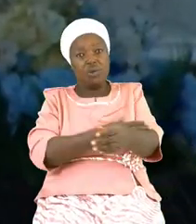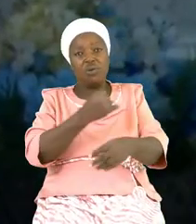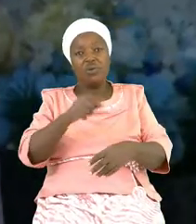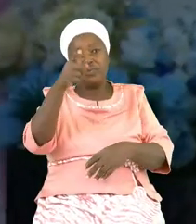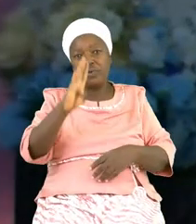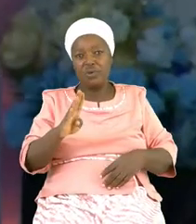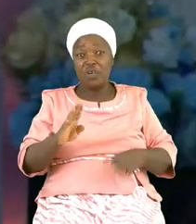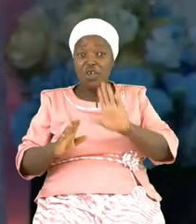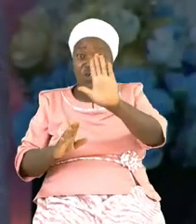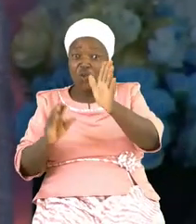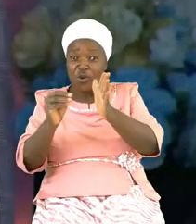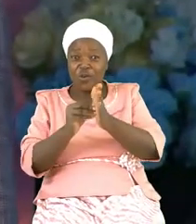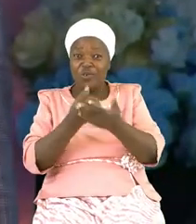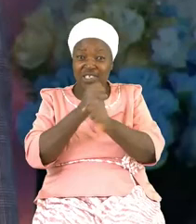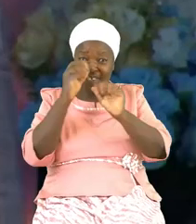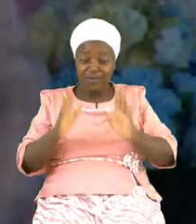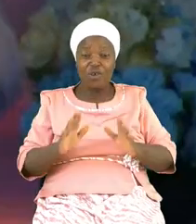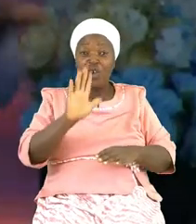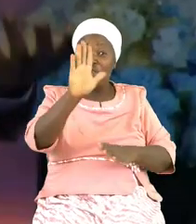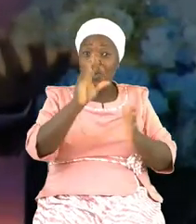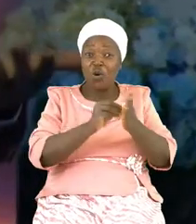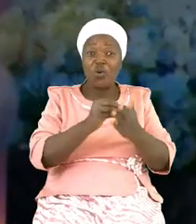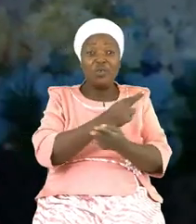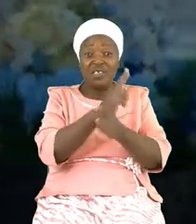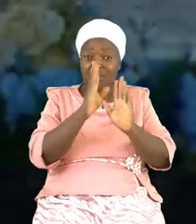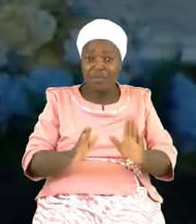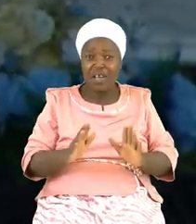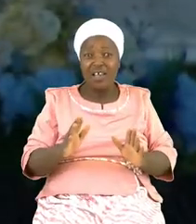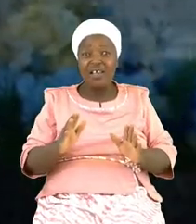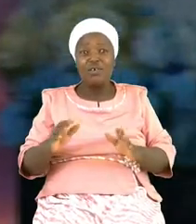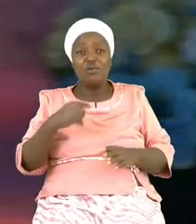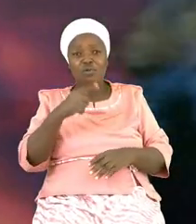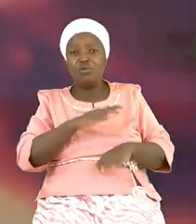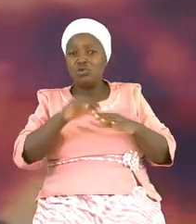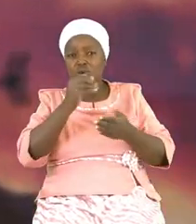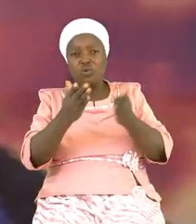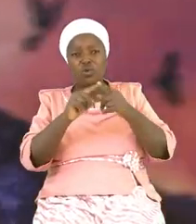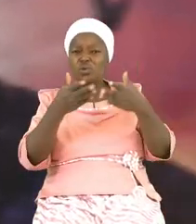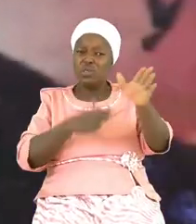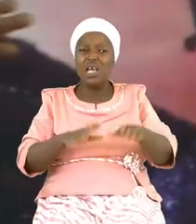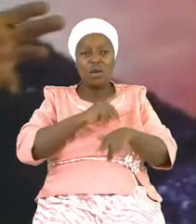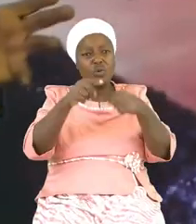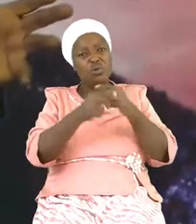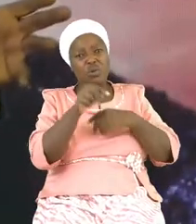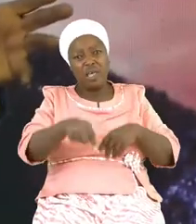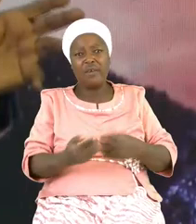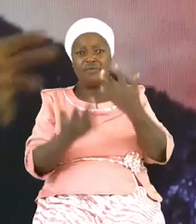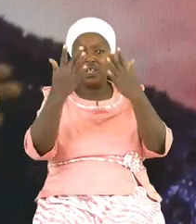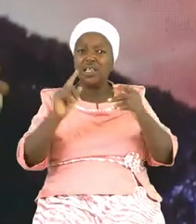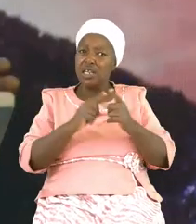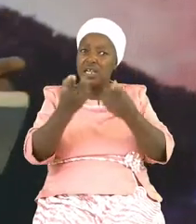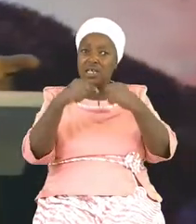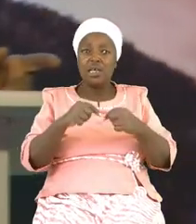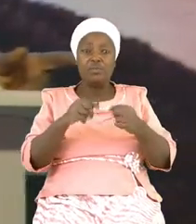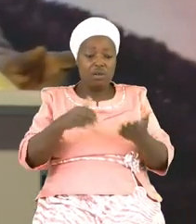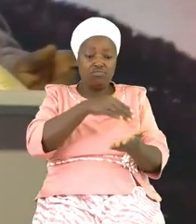own Savior, your own Redeemer, who did not want you to perish, he came in between and he